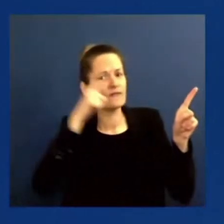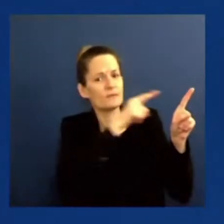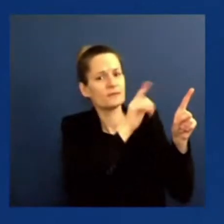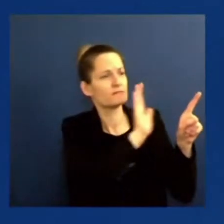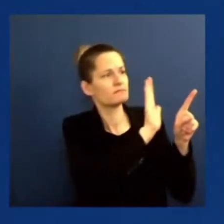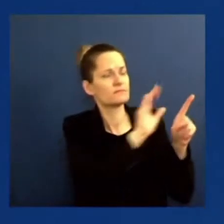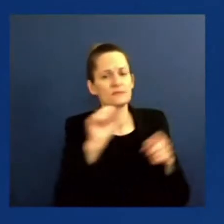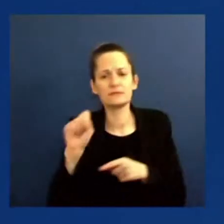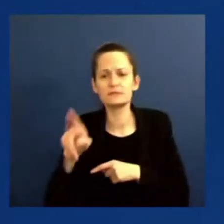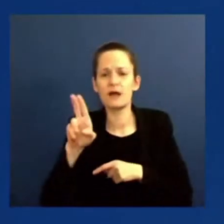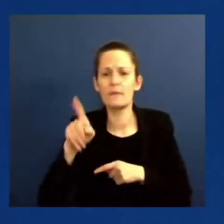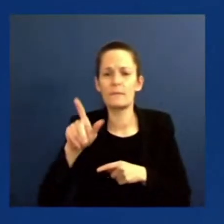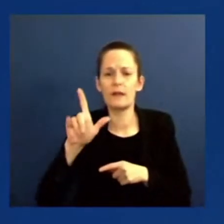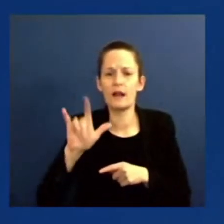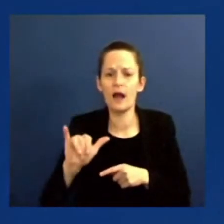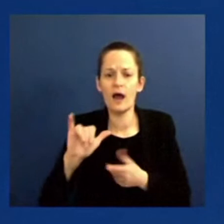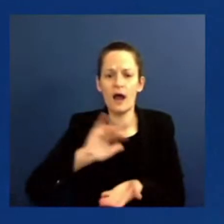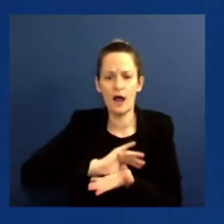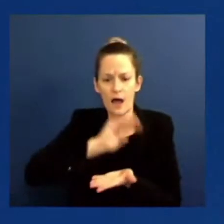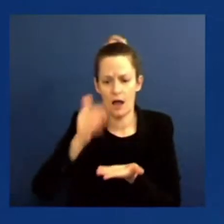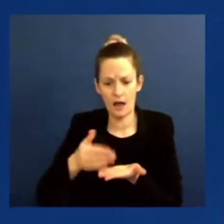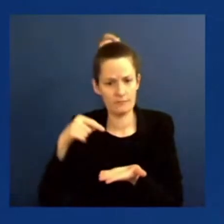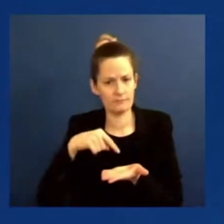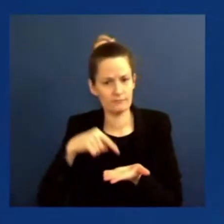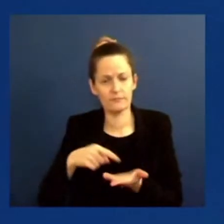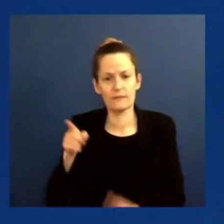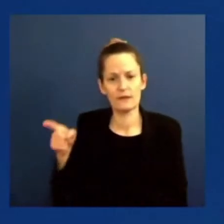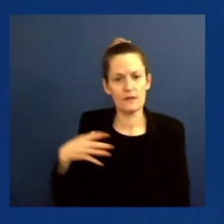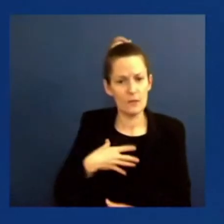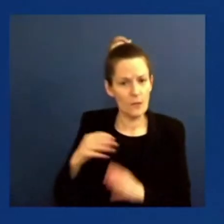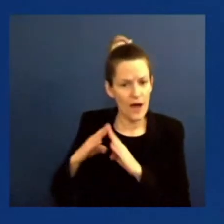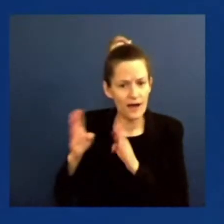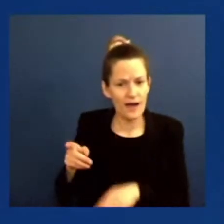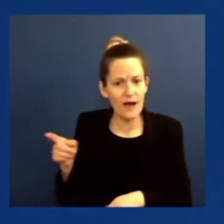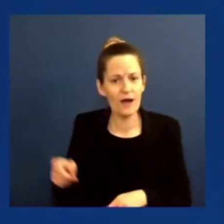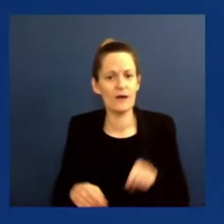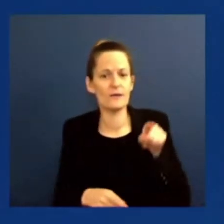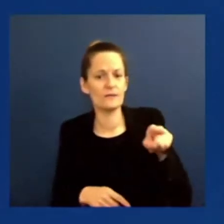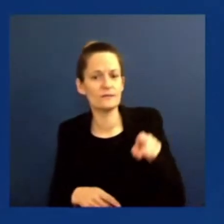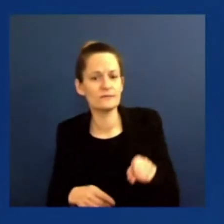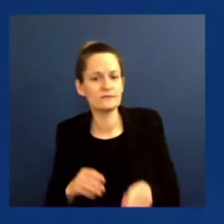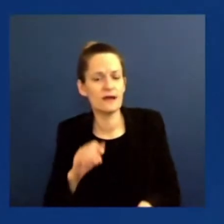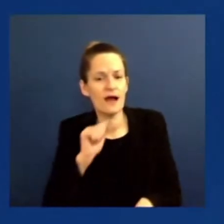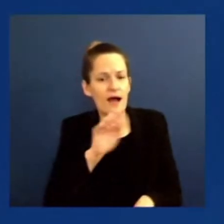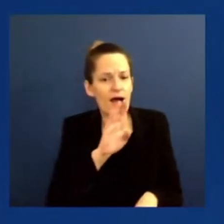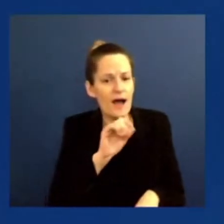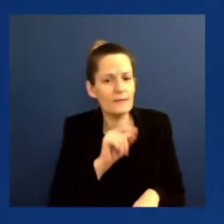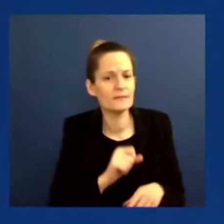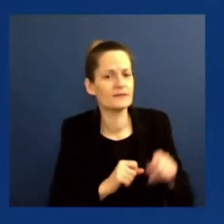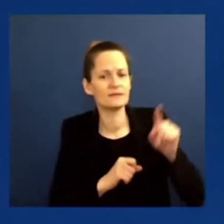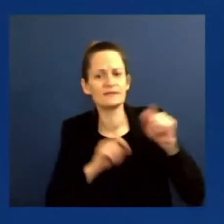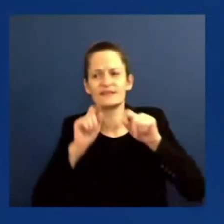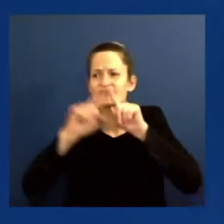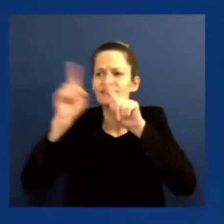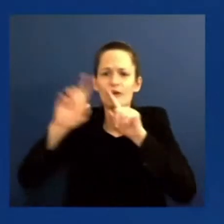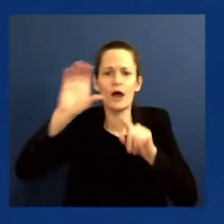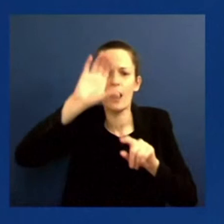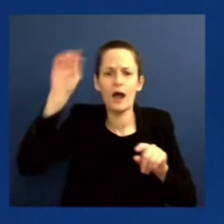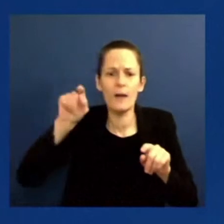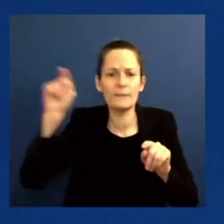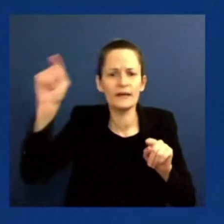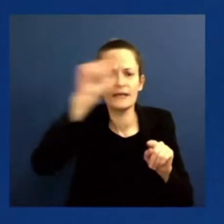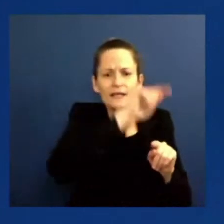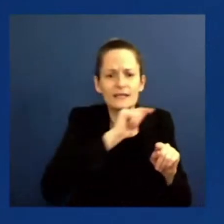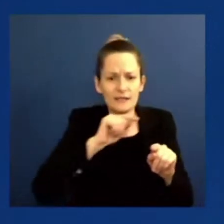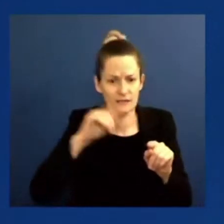from the warehouse companies? Have they come from Abbott and iHealth? Are you satisfied with the pace of deliveries to the government?